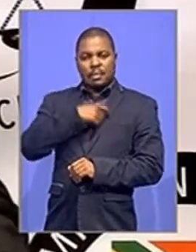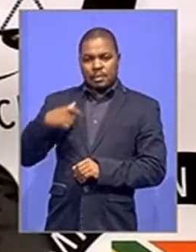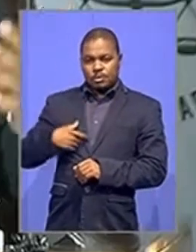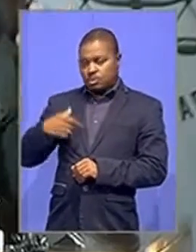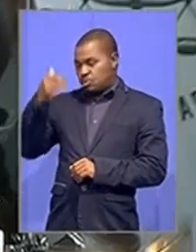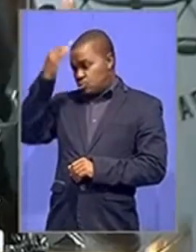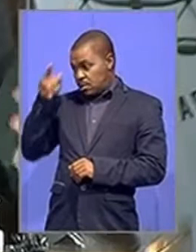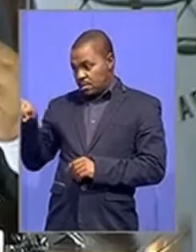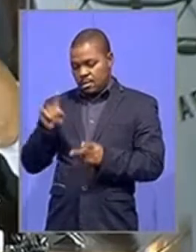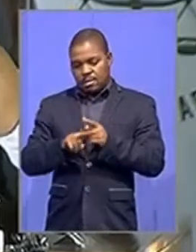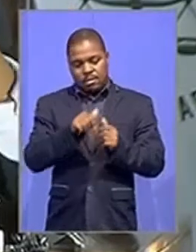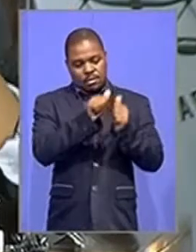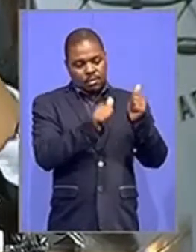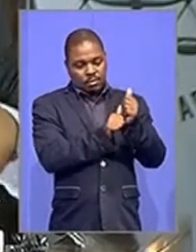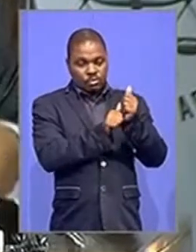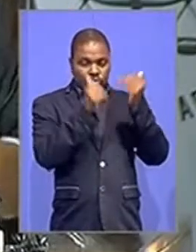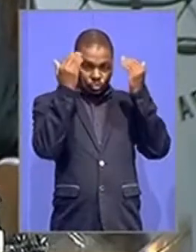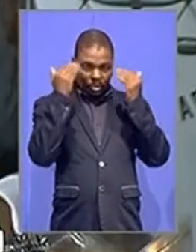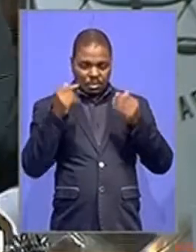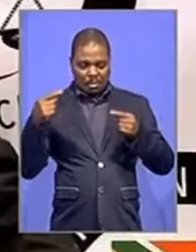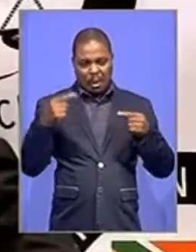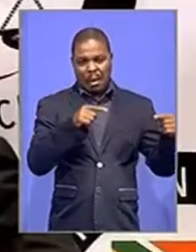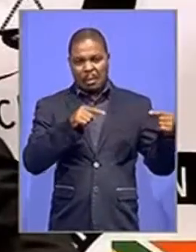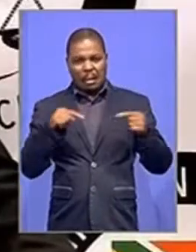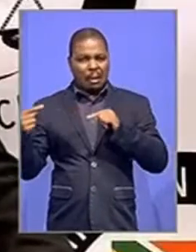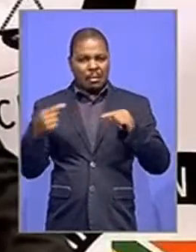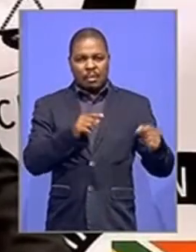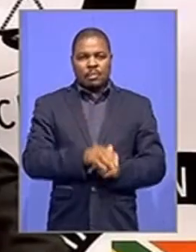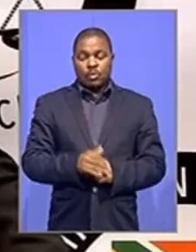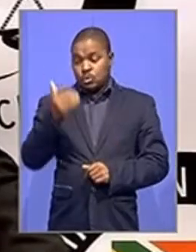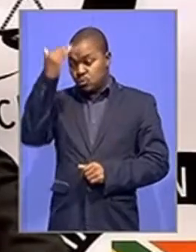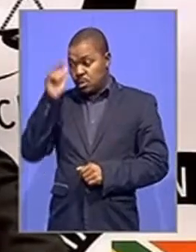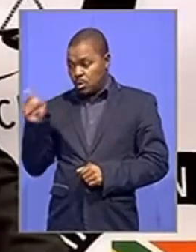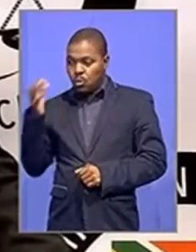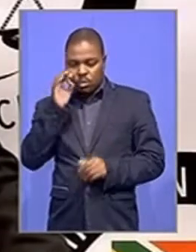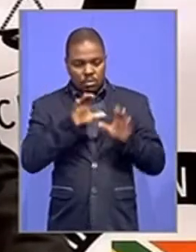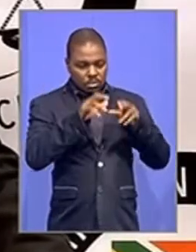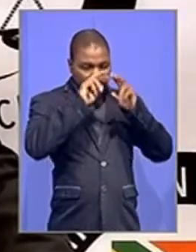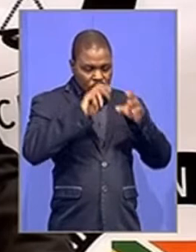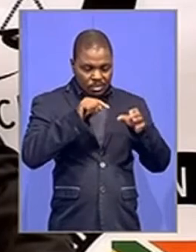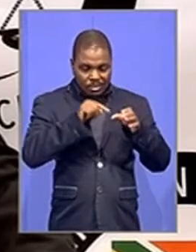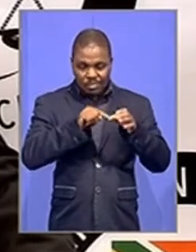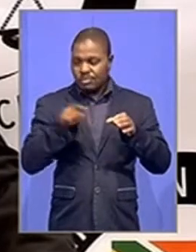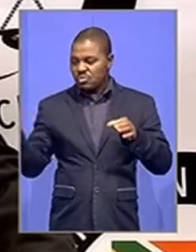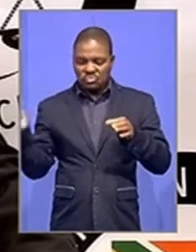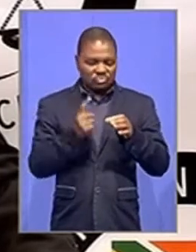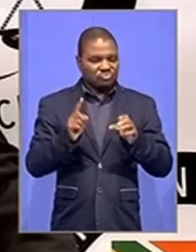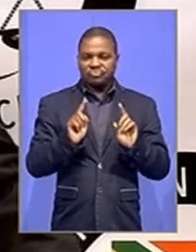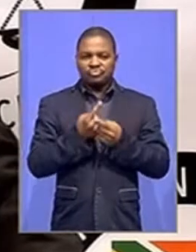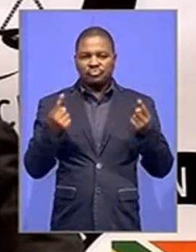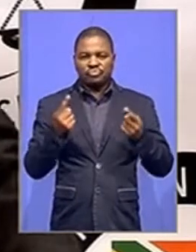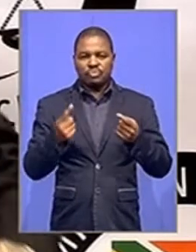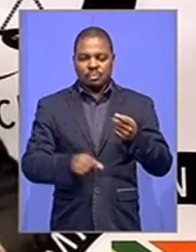le motlatsa moatlhodi mogolo mo nageng eno. Zuma re ga ana tlhagelela kwa komisheneng ya ga Zondo mme lekoko la gagwe